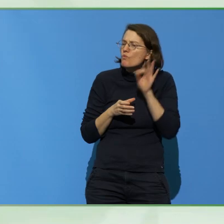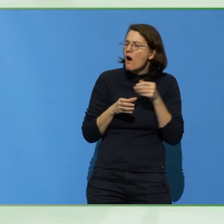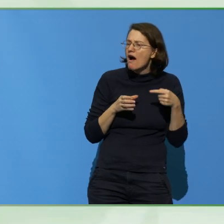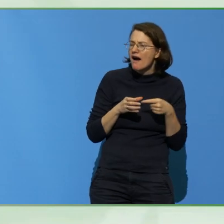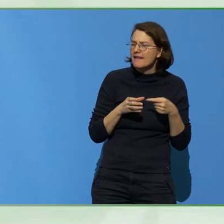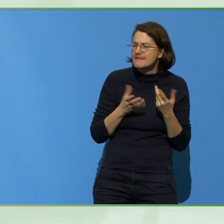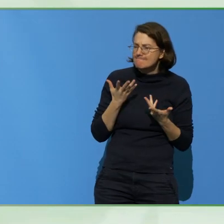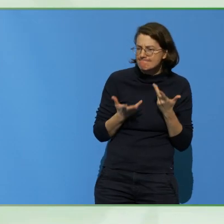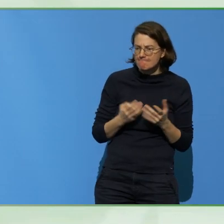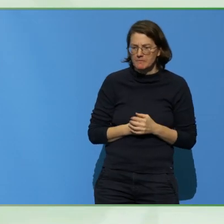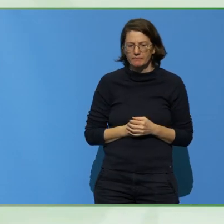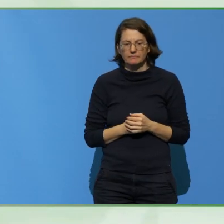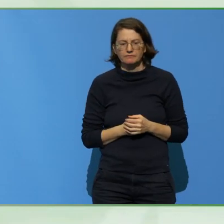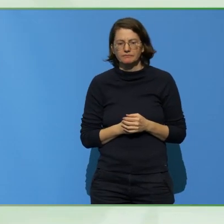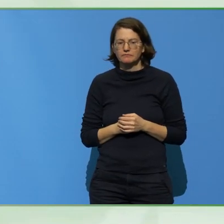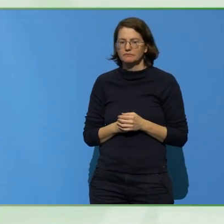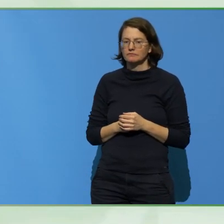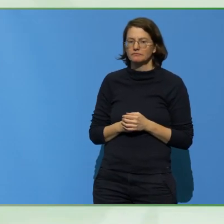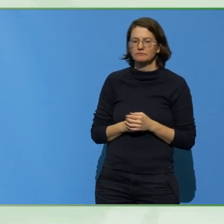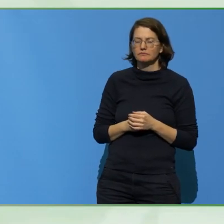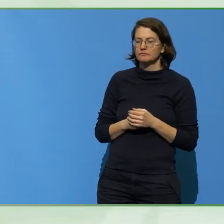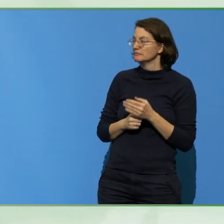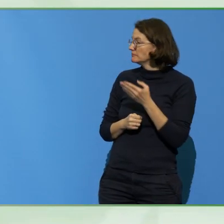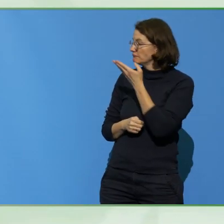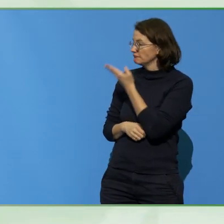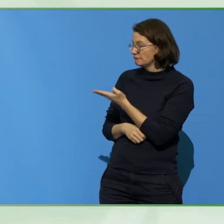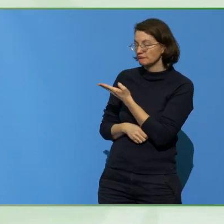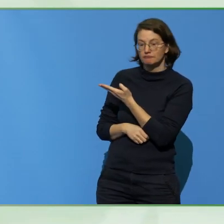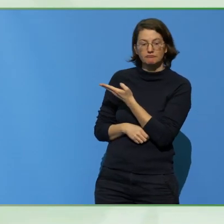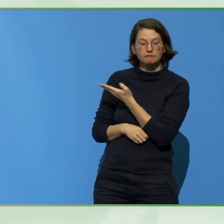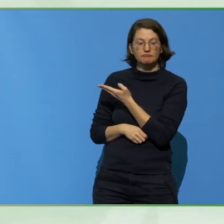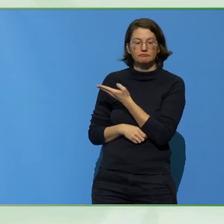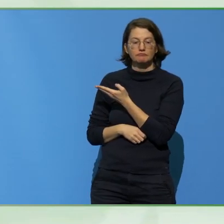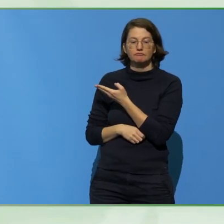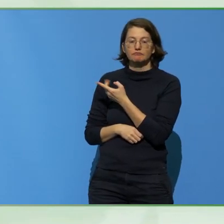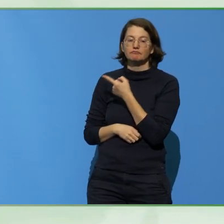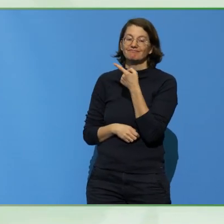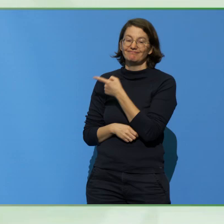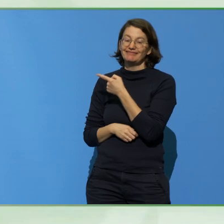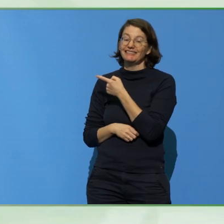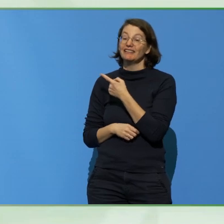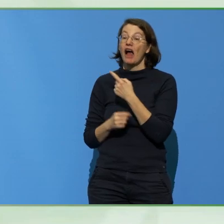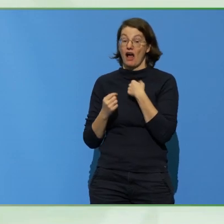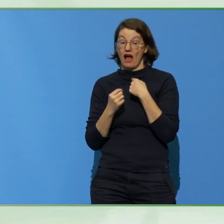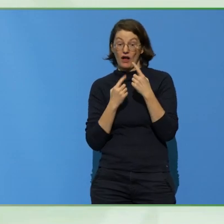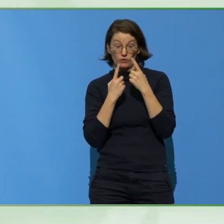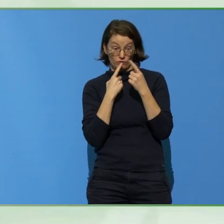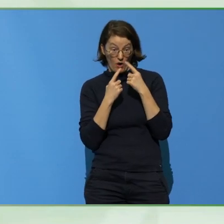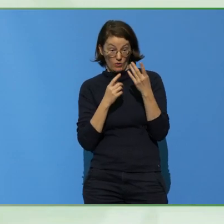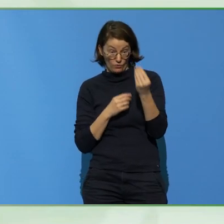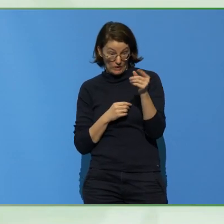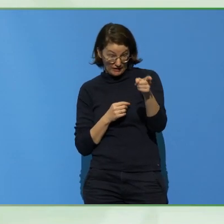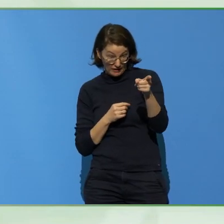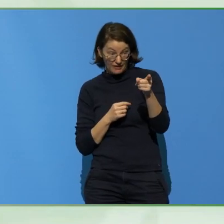is they talk of passion, they talk of solving a problem, but they do not